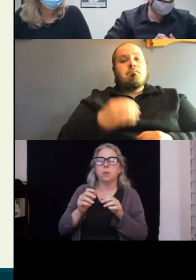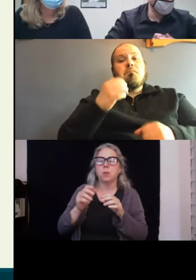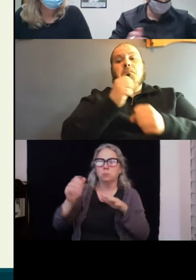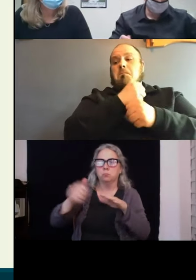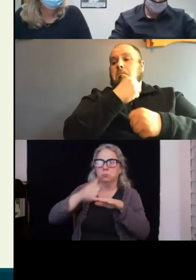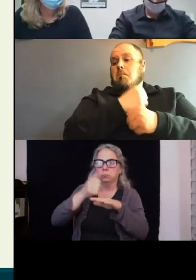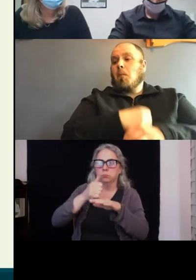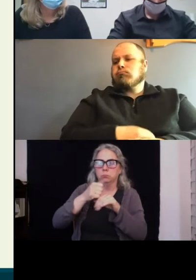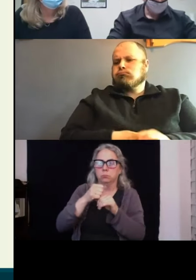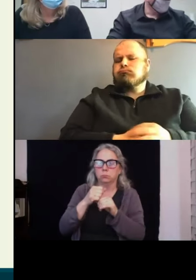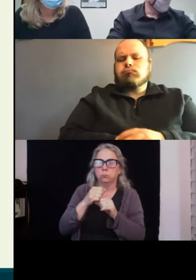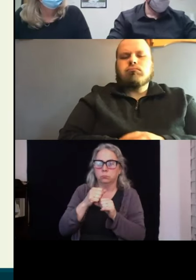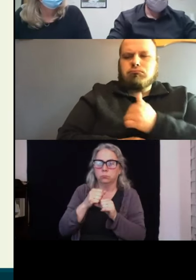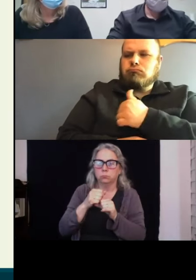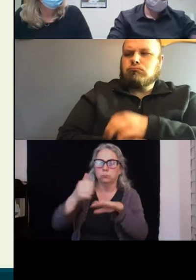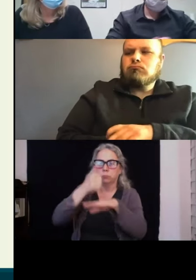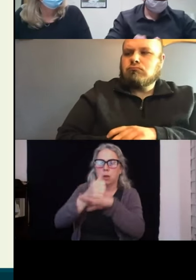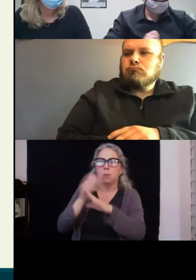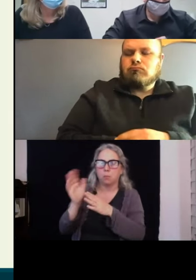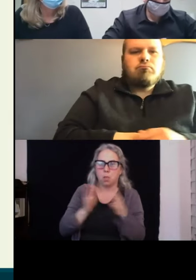accessing.